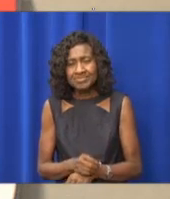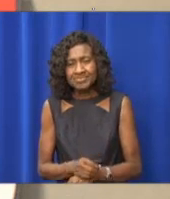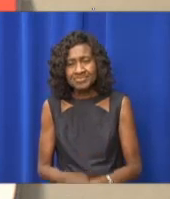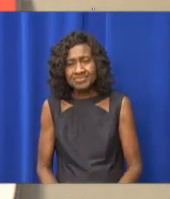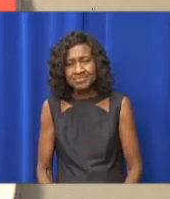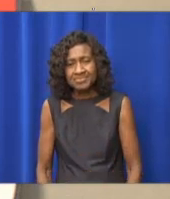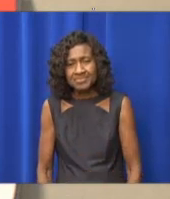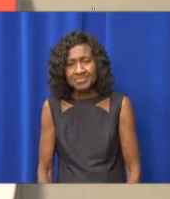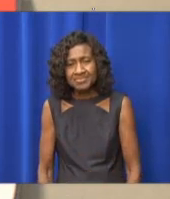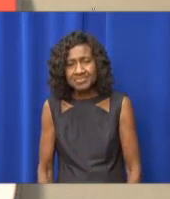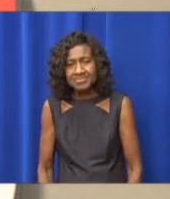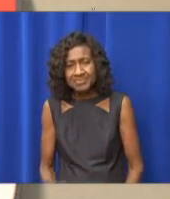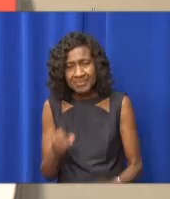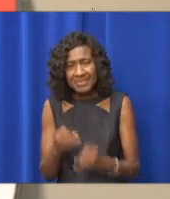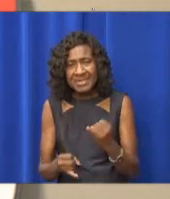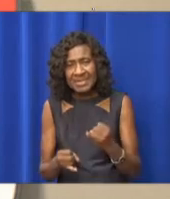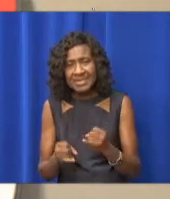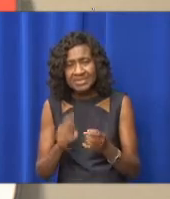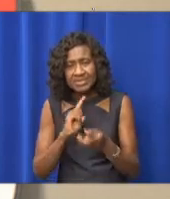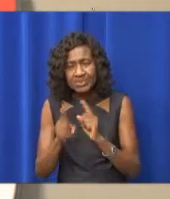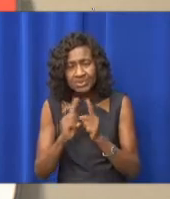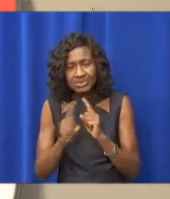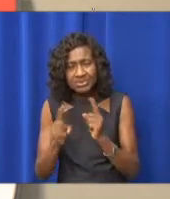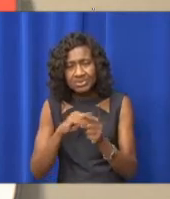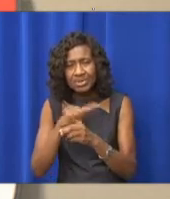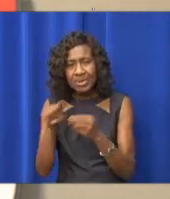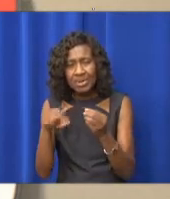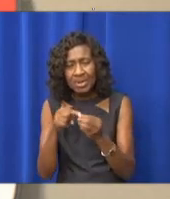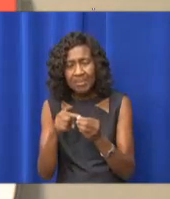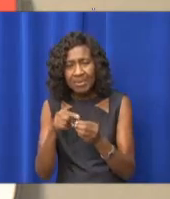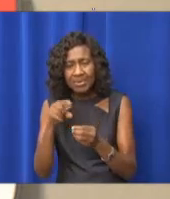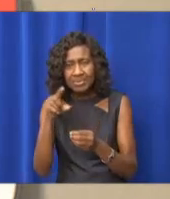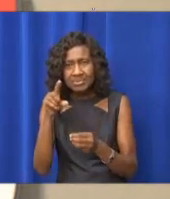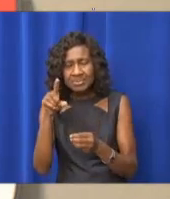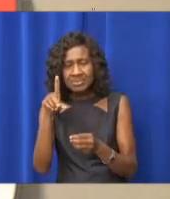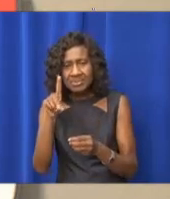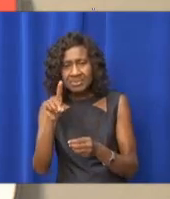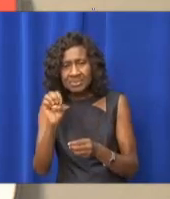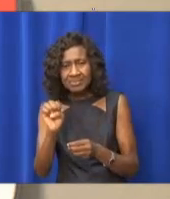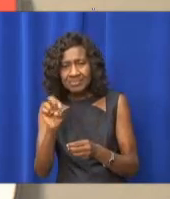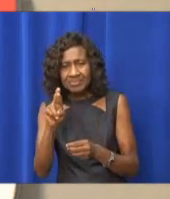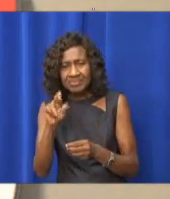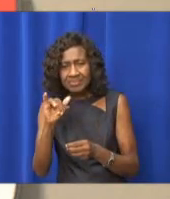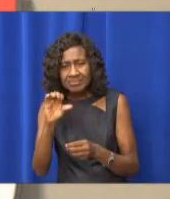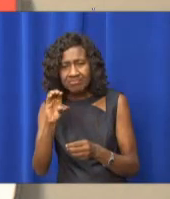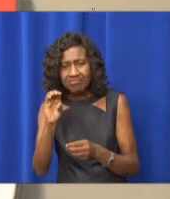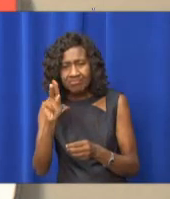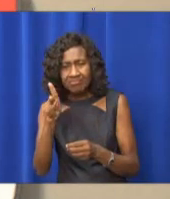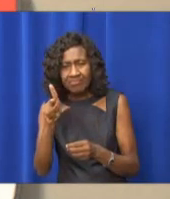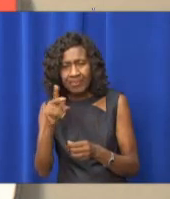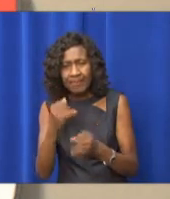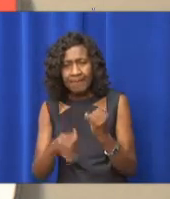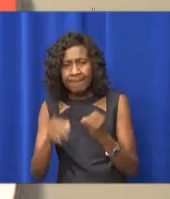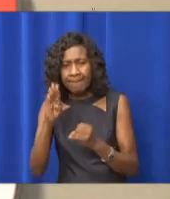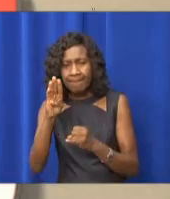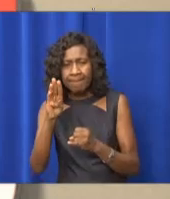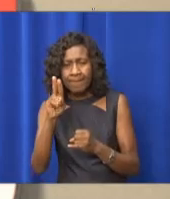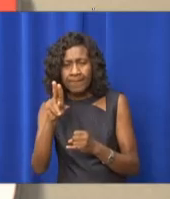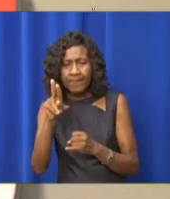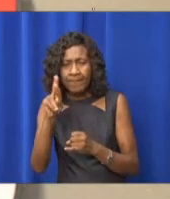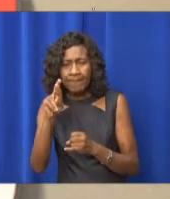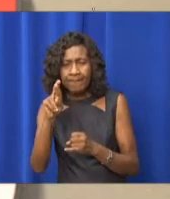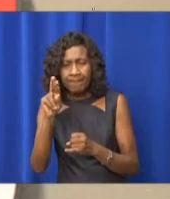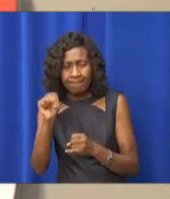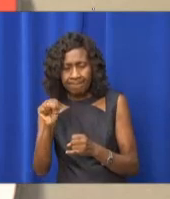future. And finally, I just want to make a shout out to Derek Byrne, our Police Commissioner, and his officers, plus CBC and the